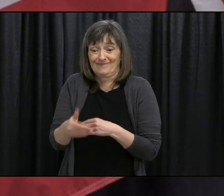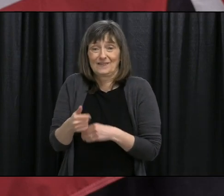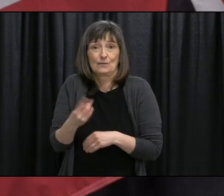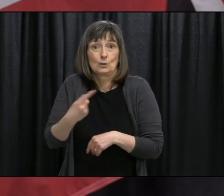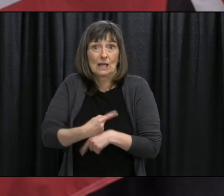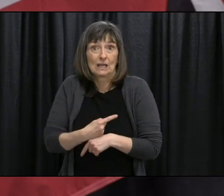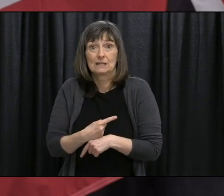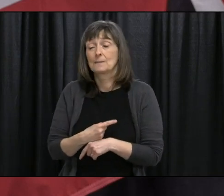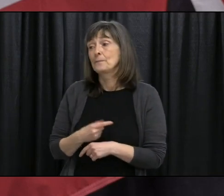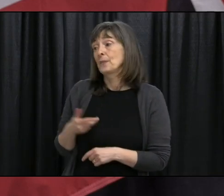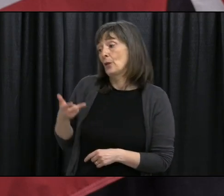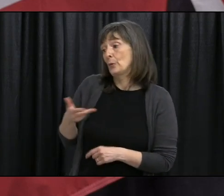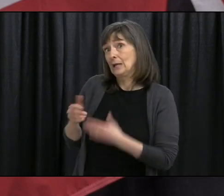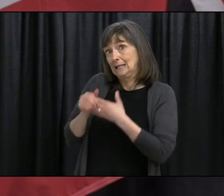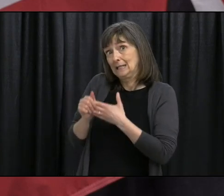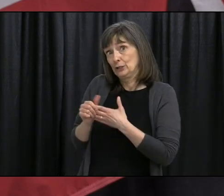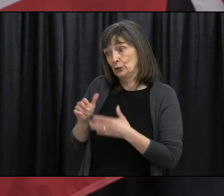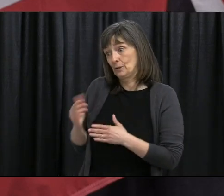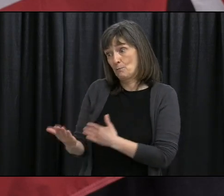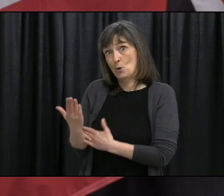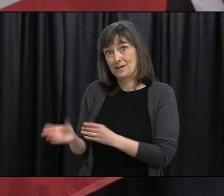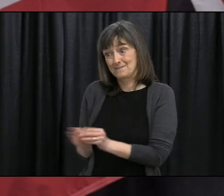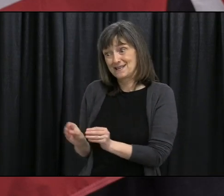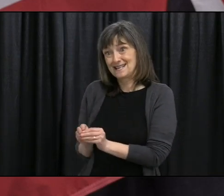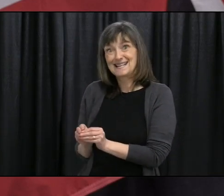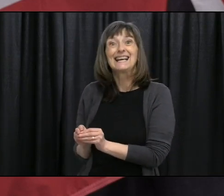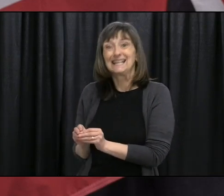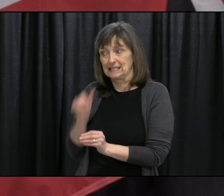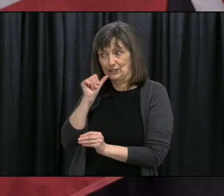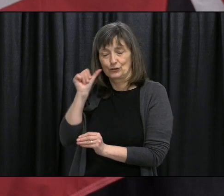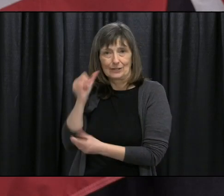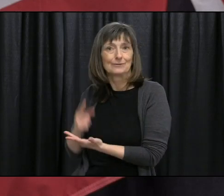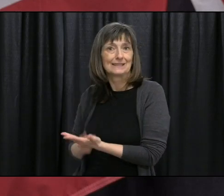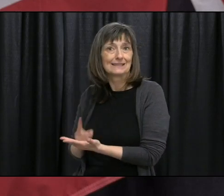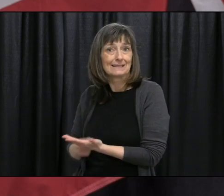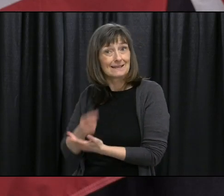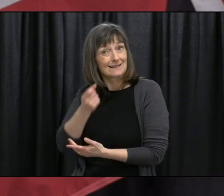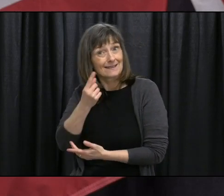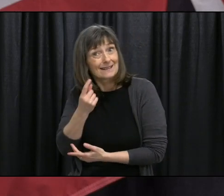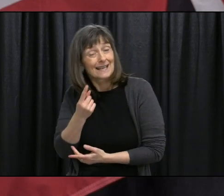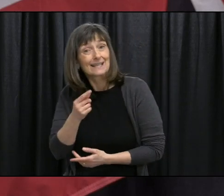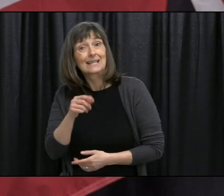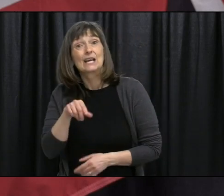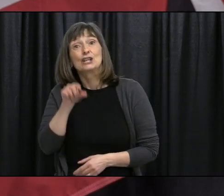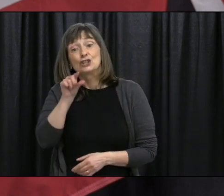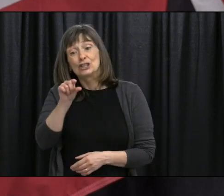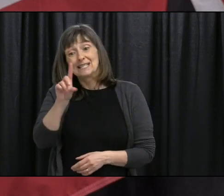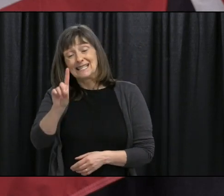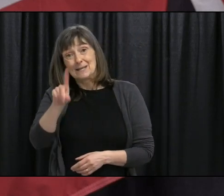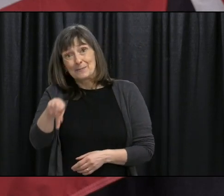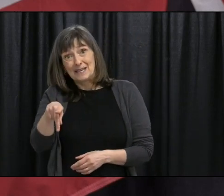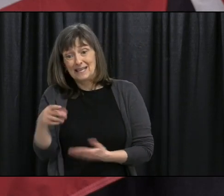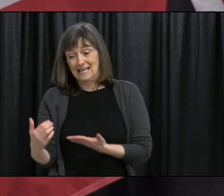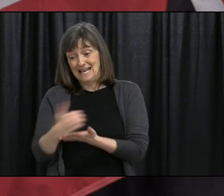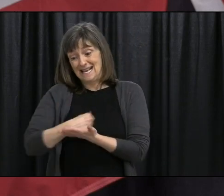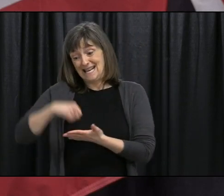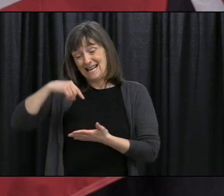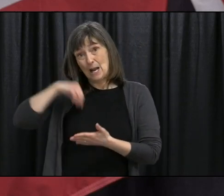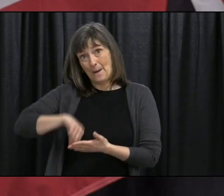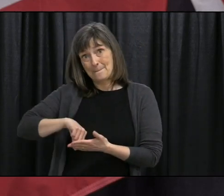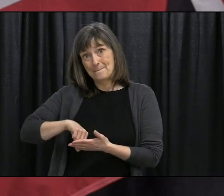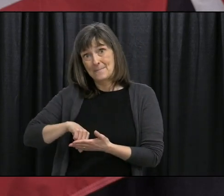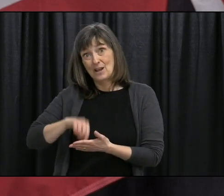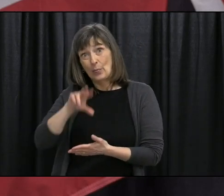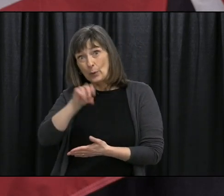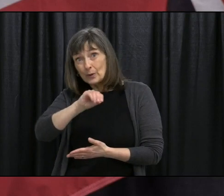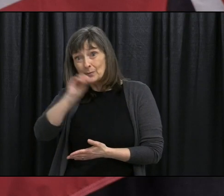our all-party committee yesterday. Keep in mind, 30% of the GDP in our province. You cannot replace that. The offshore industry